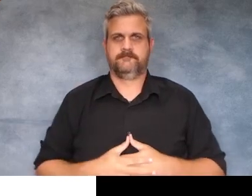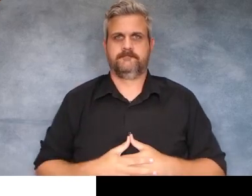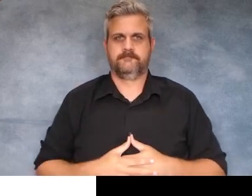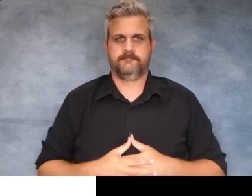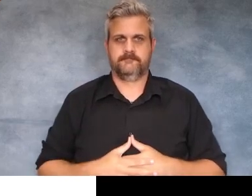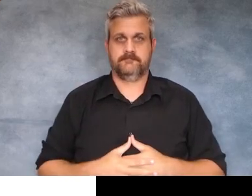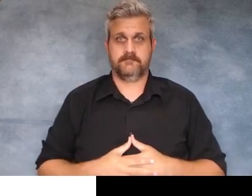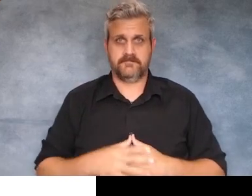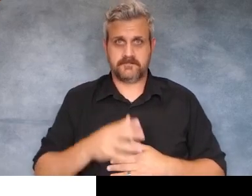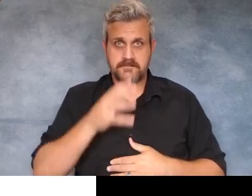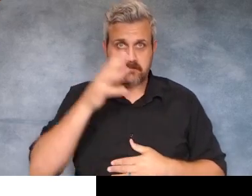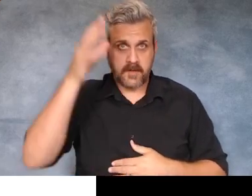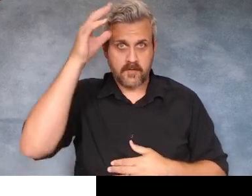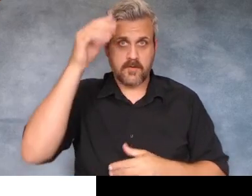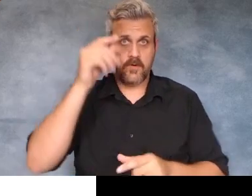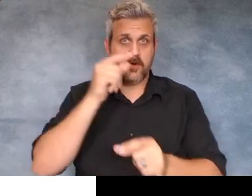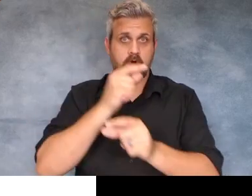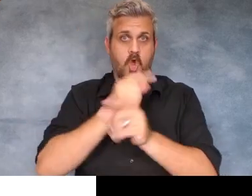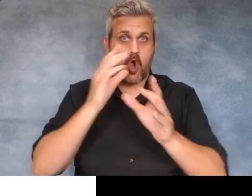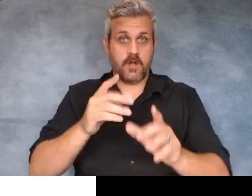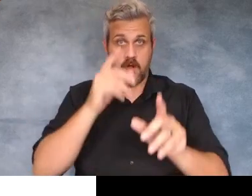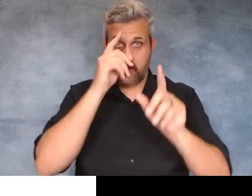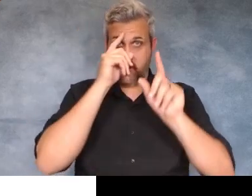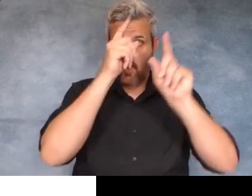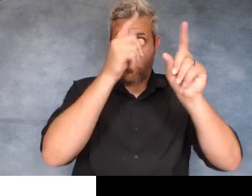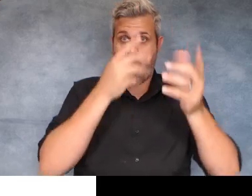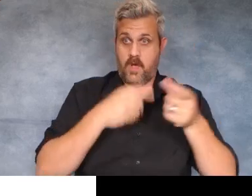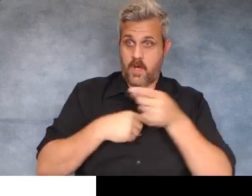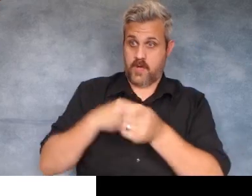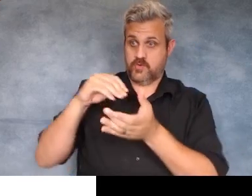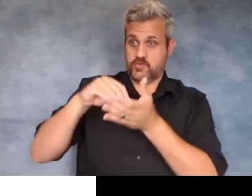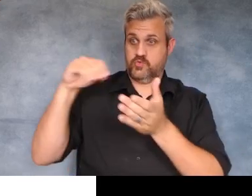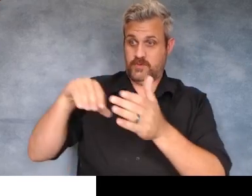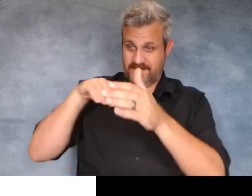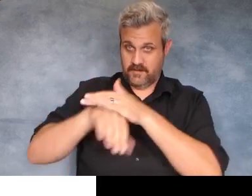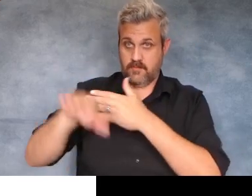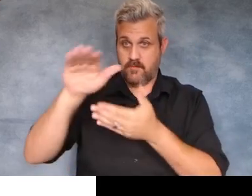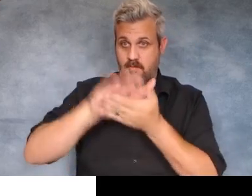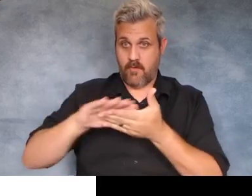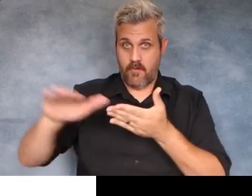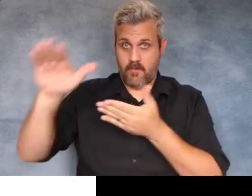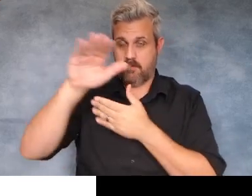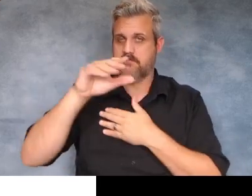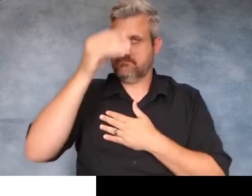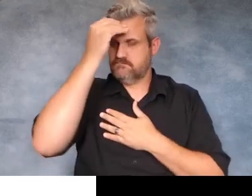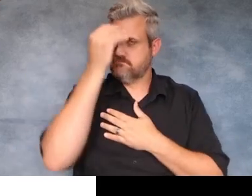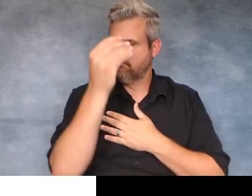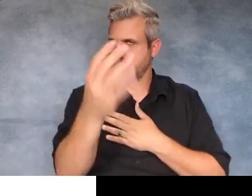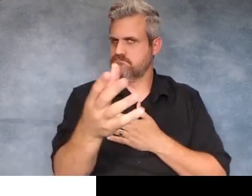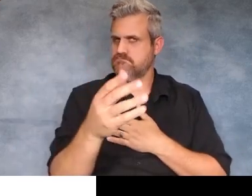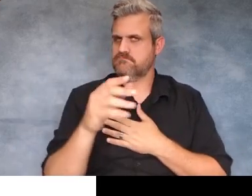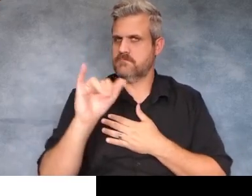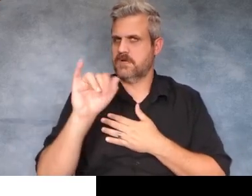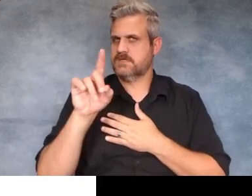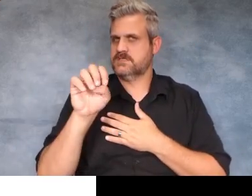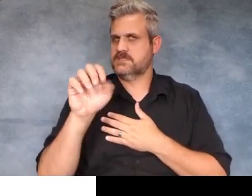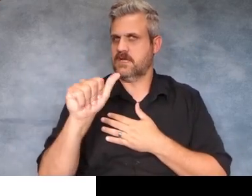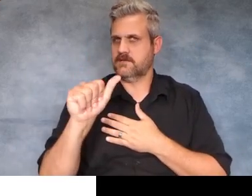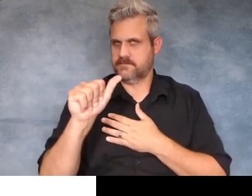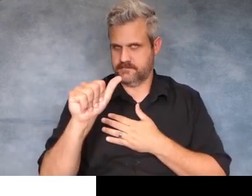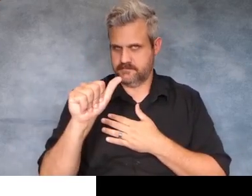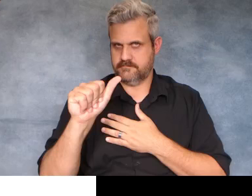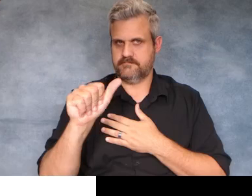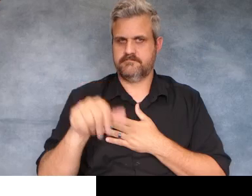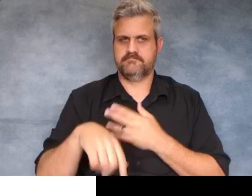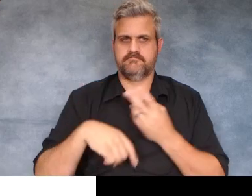If the parent or guardian's goal is for your student to attend college, you need to know that IDEA ends